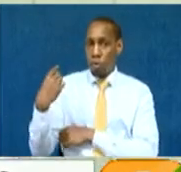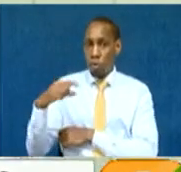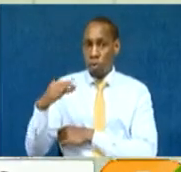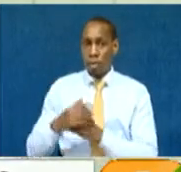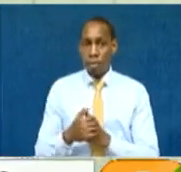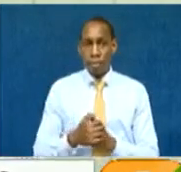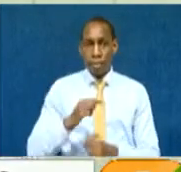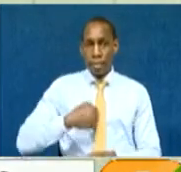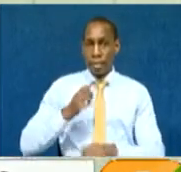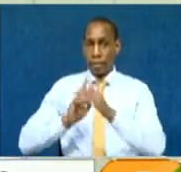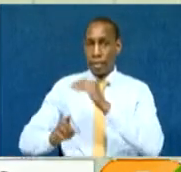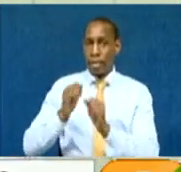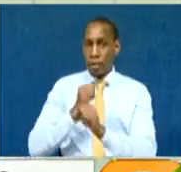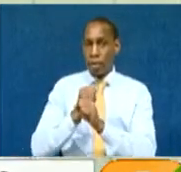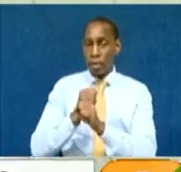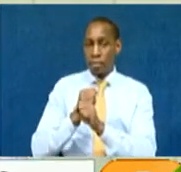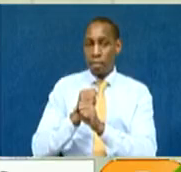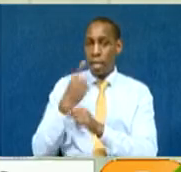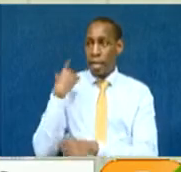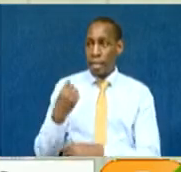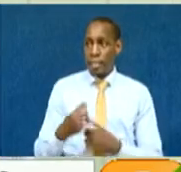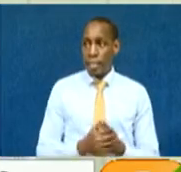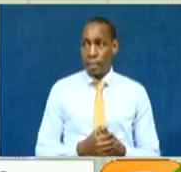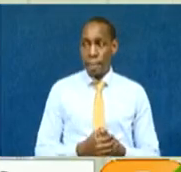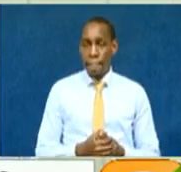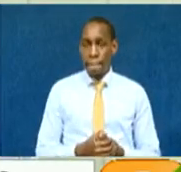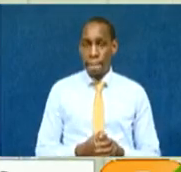ndio niliingia kwa hiyo kazi juzi.